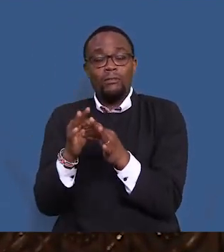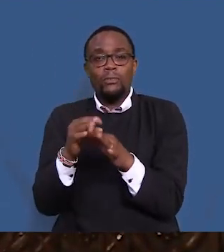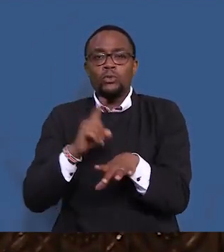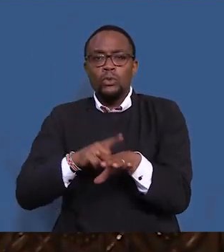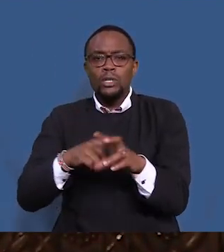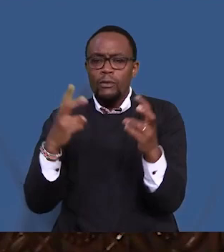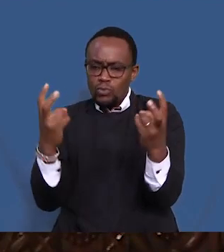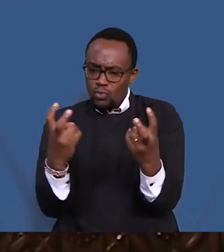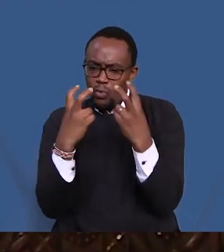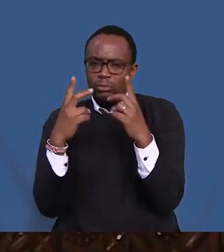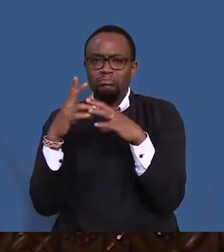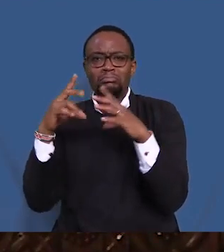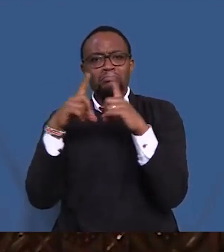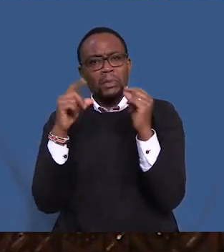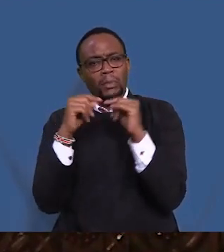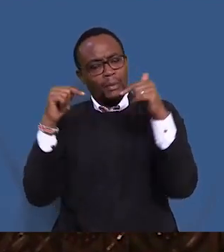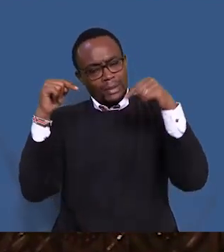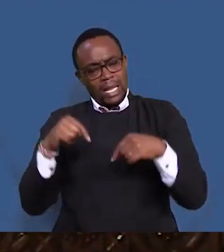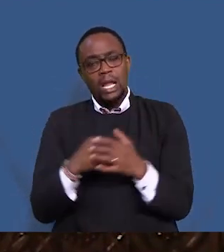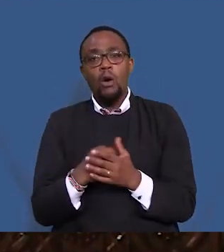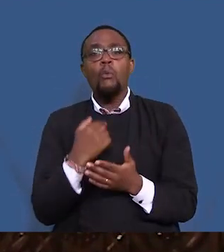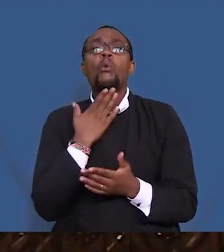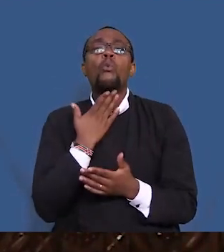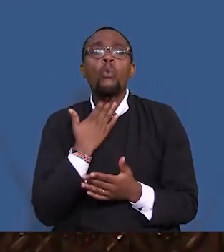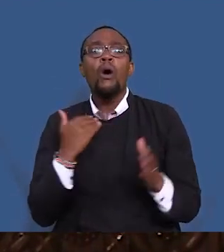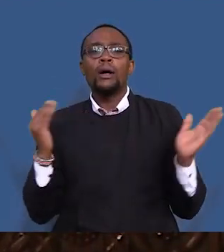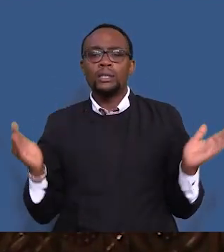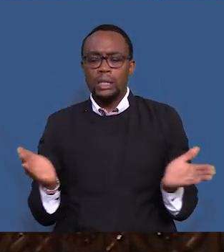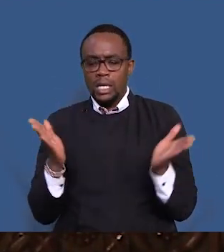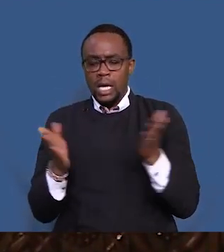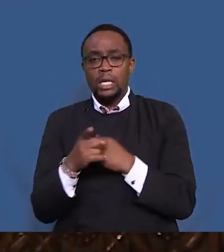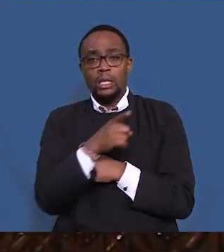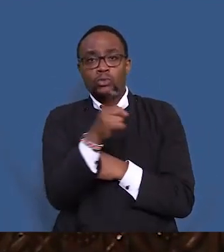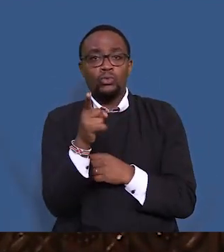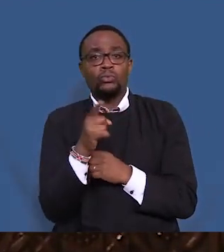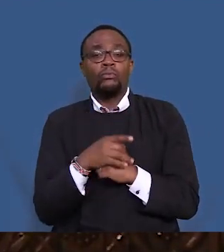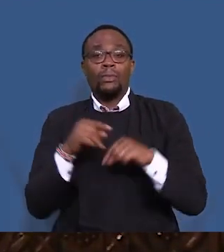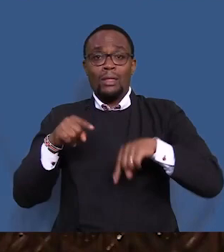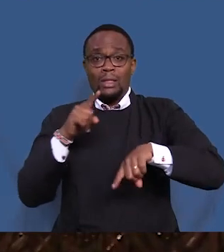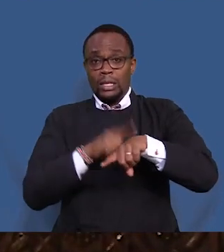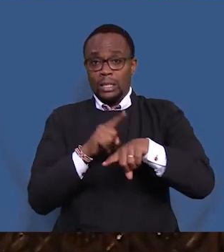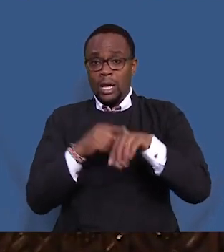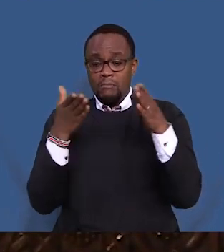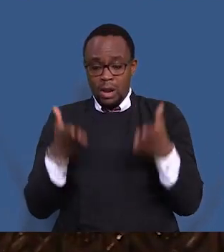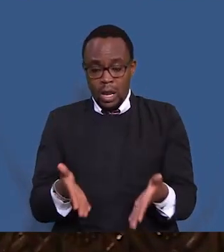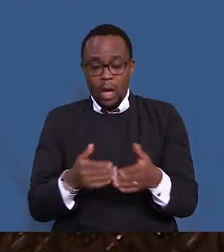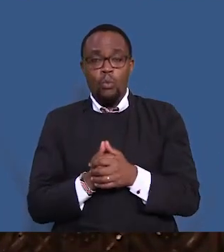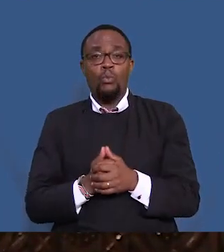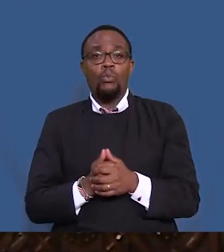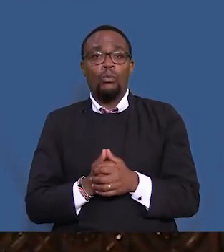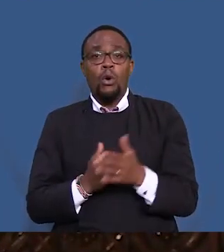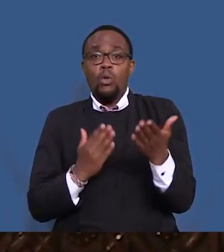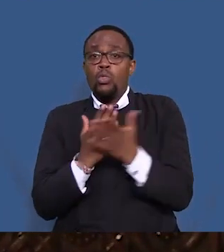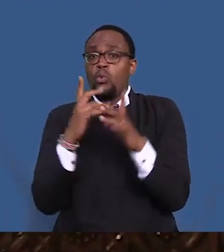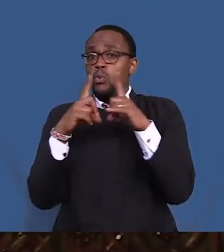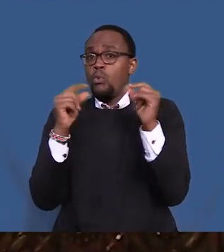you're watching this message today, I want to encourage you at this particular time,